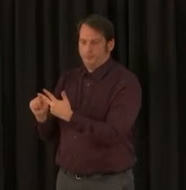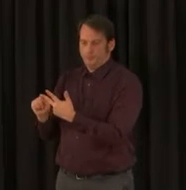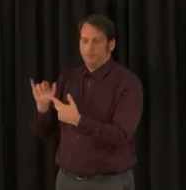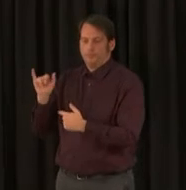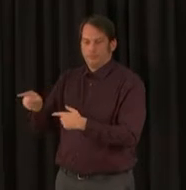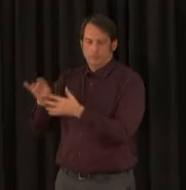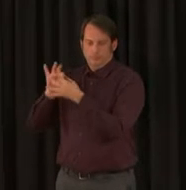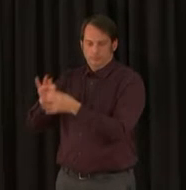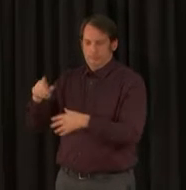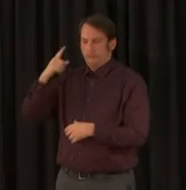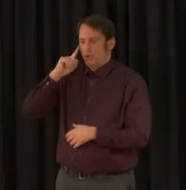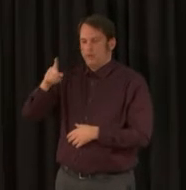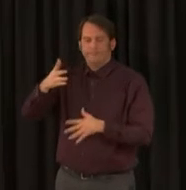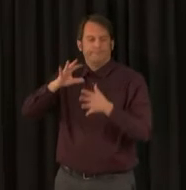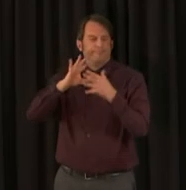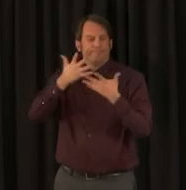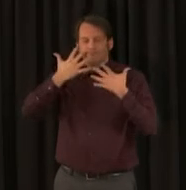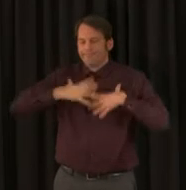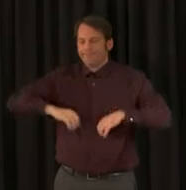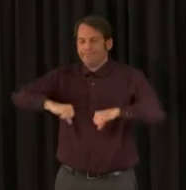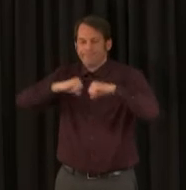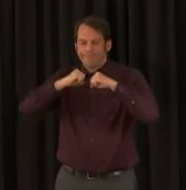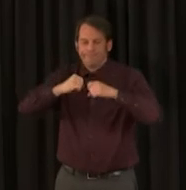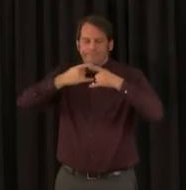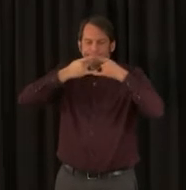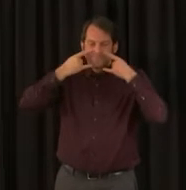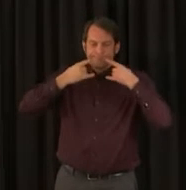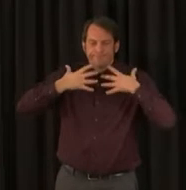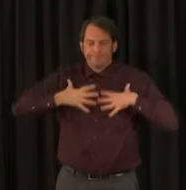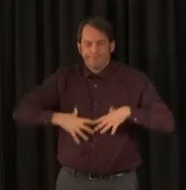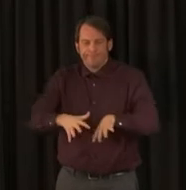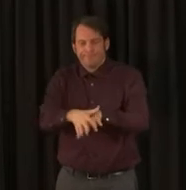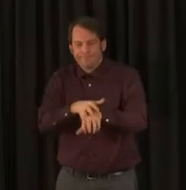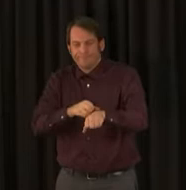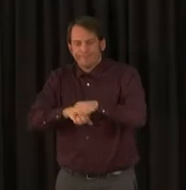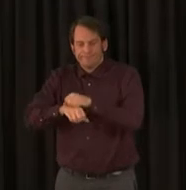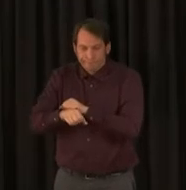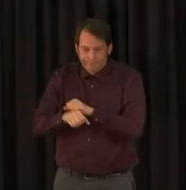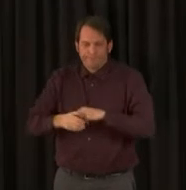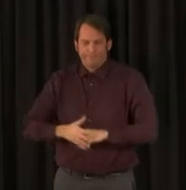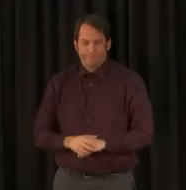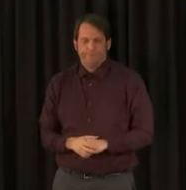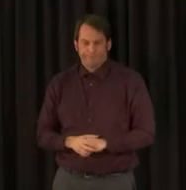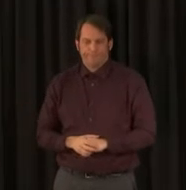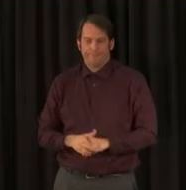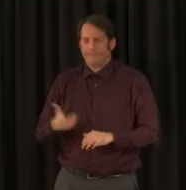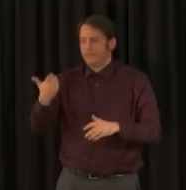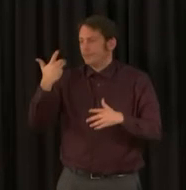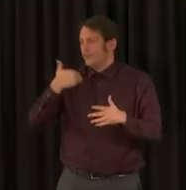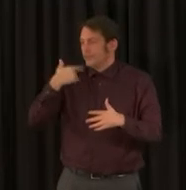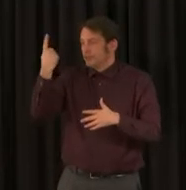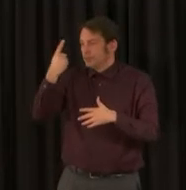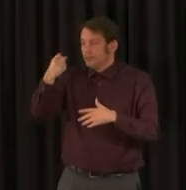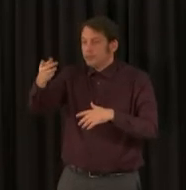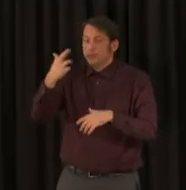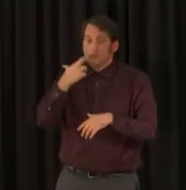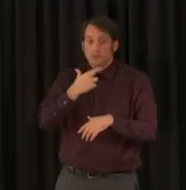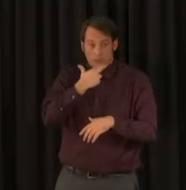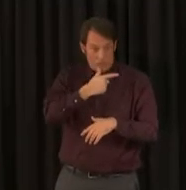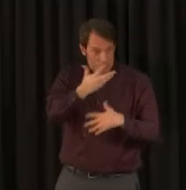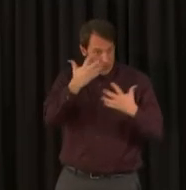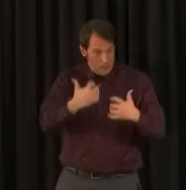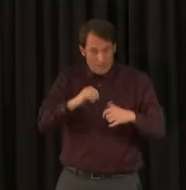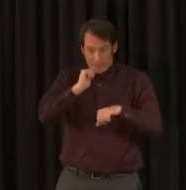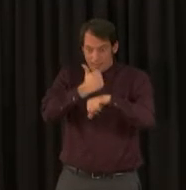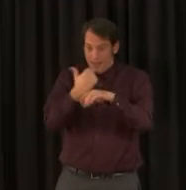PPE, okay? You can use the money to build your outdoor dome for outdoor dining. You